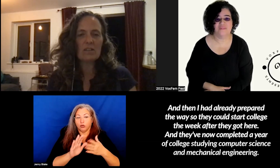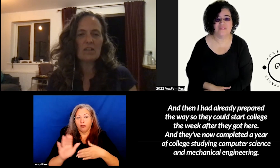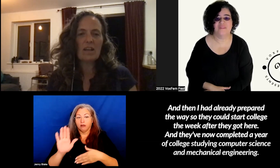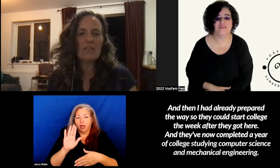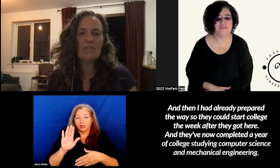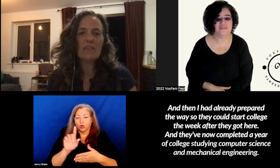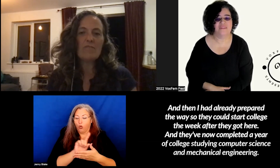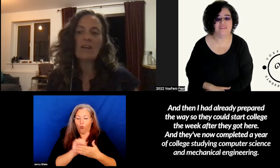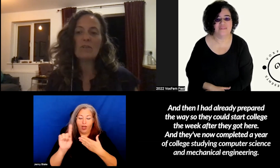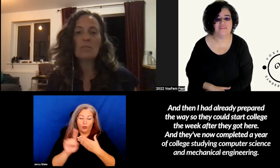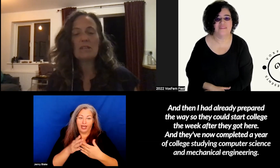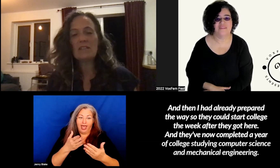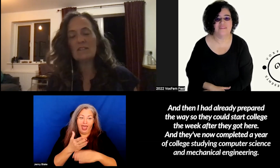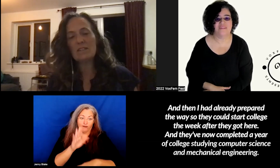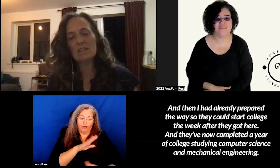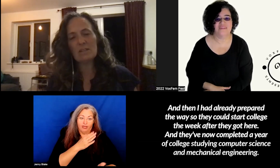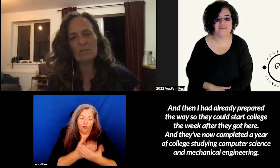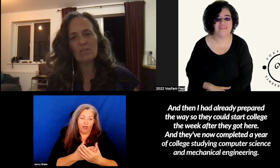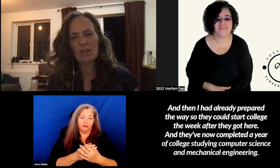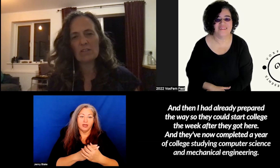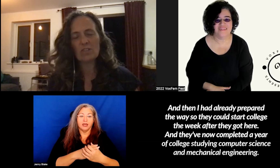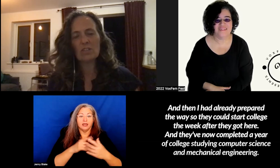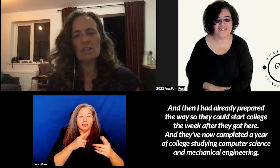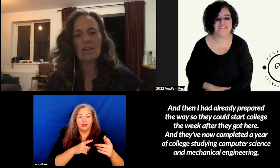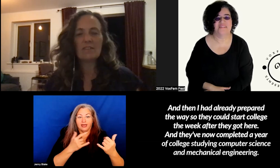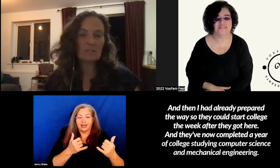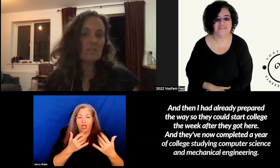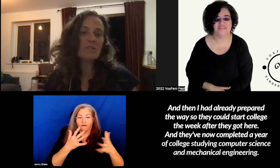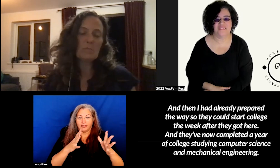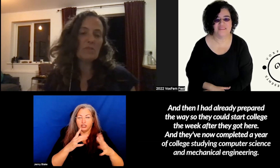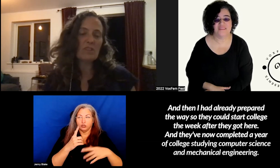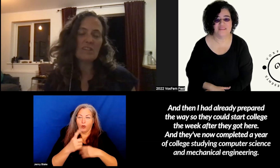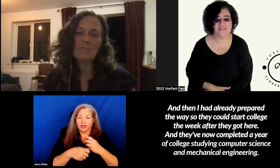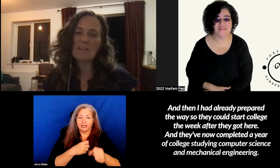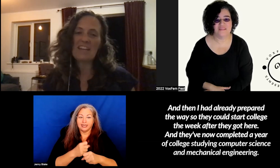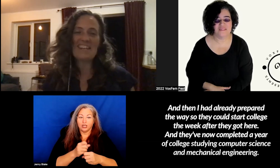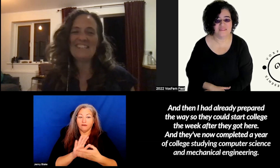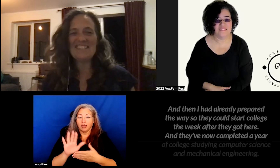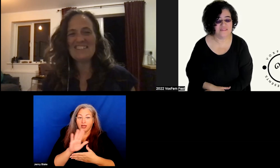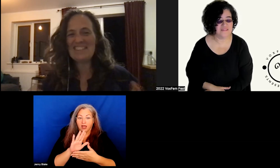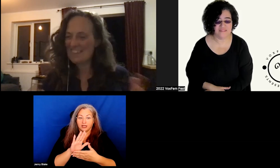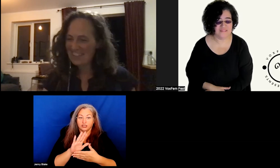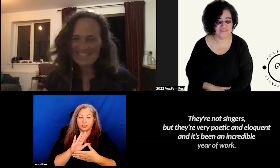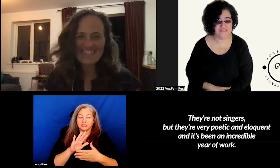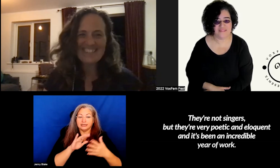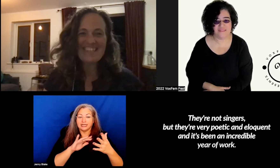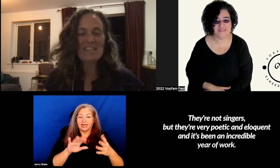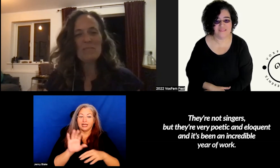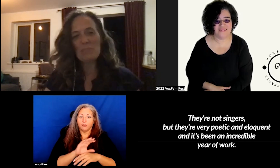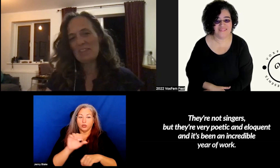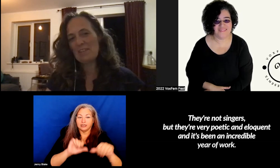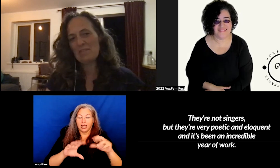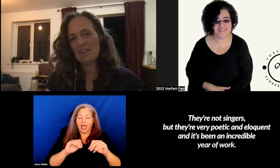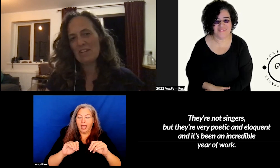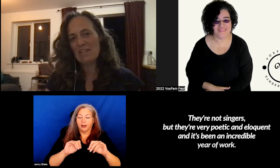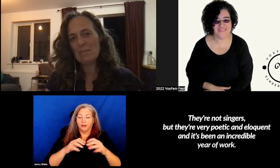here. And they've now completed a year of college studying computer science and mechanical engineering. They're not singers,